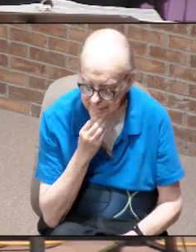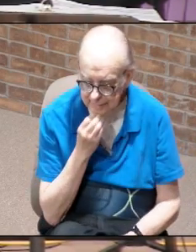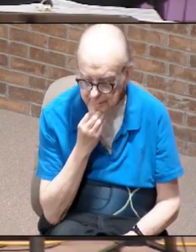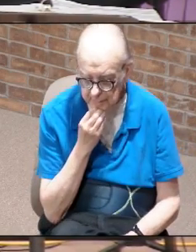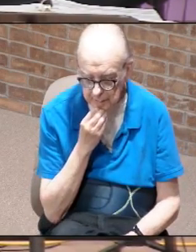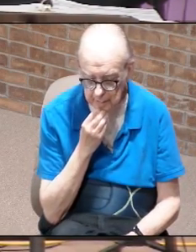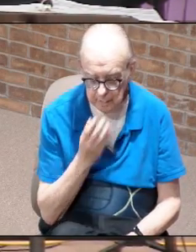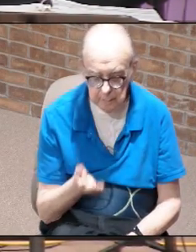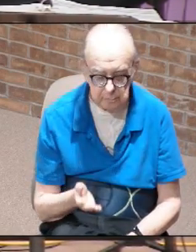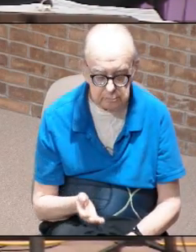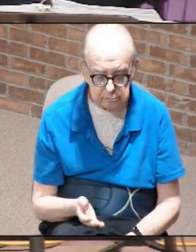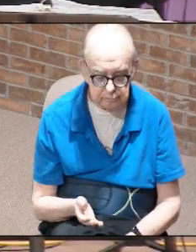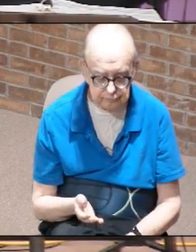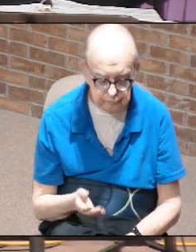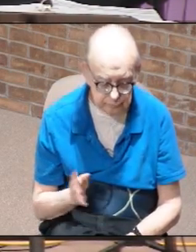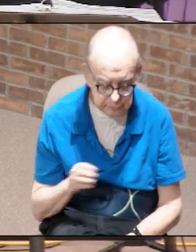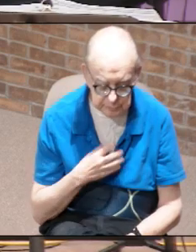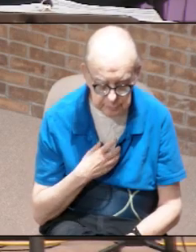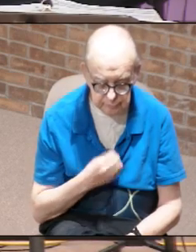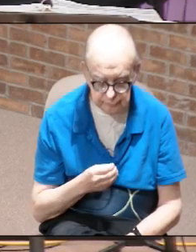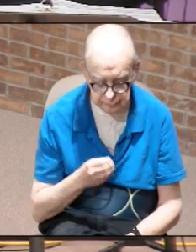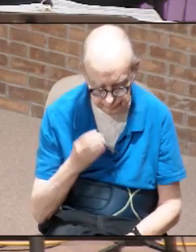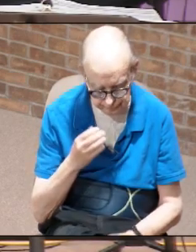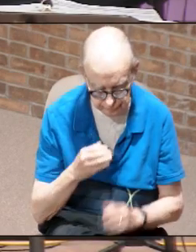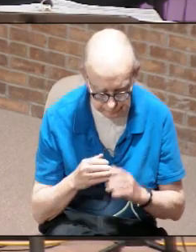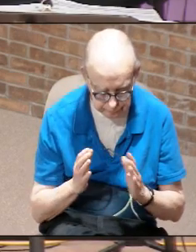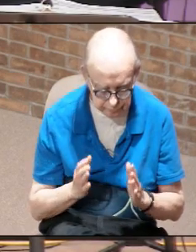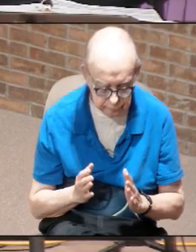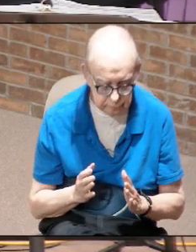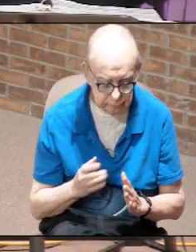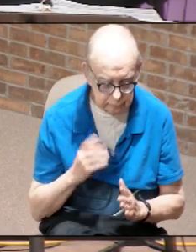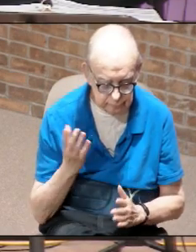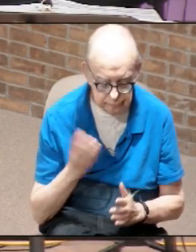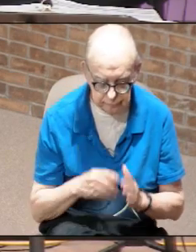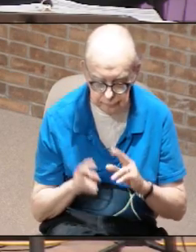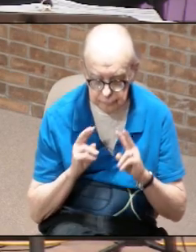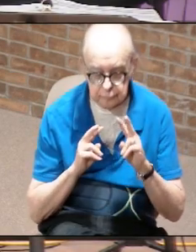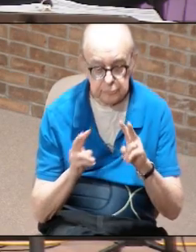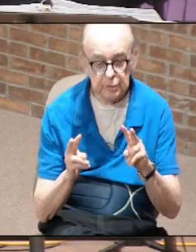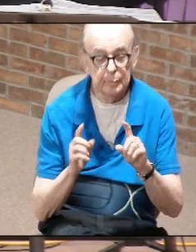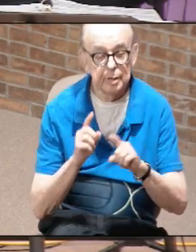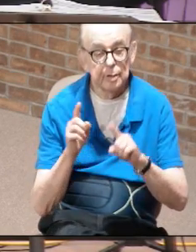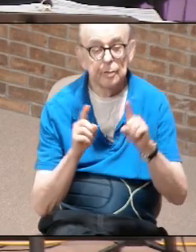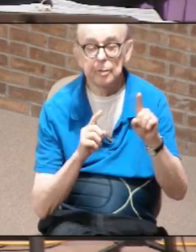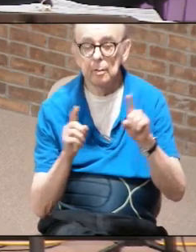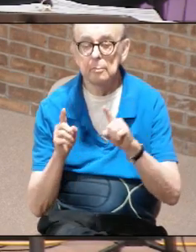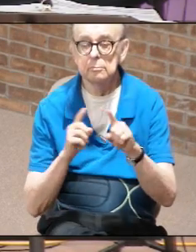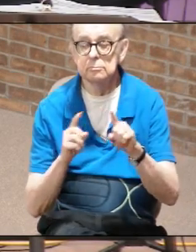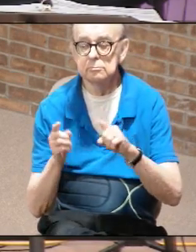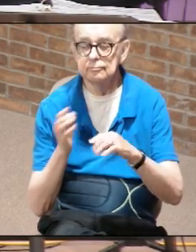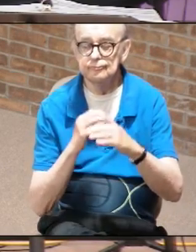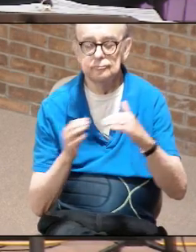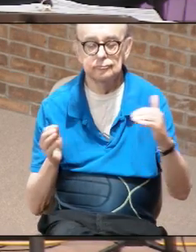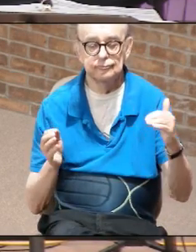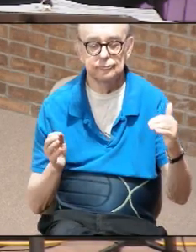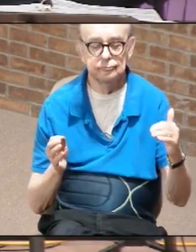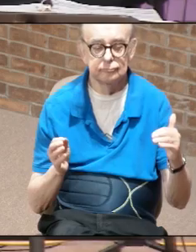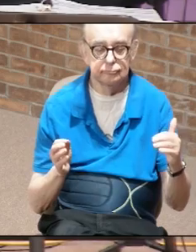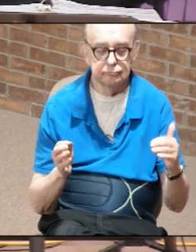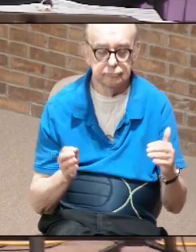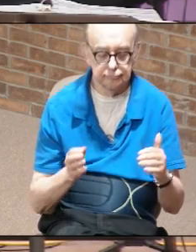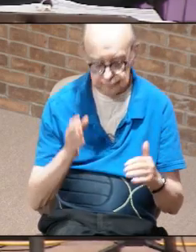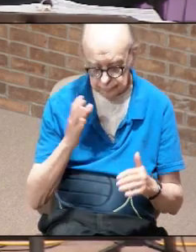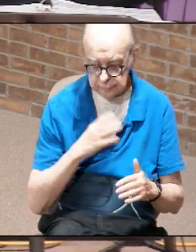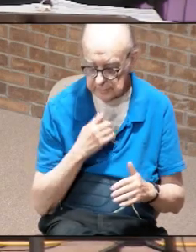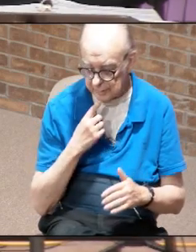they would eat there in the White House. They would go outside and they would look into the stars in the heavens. And he would